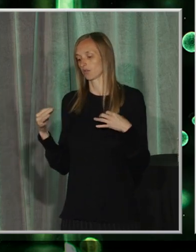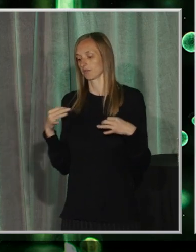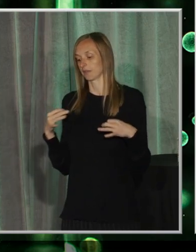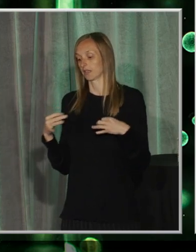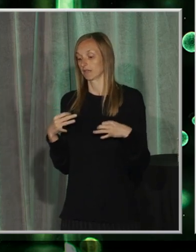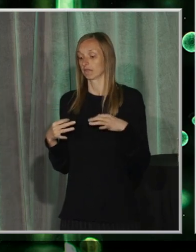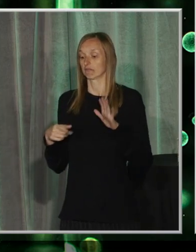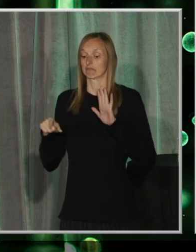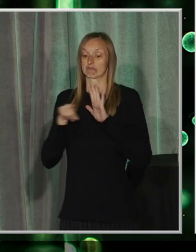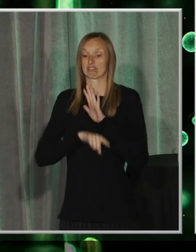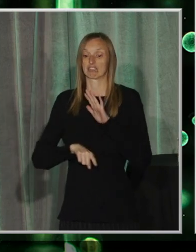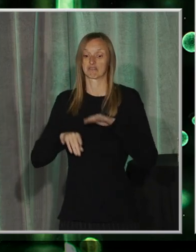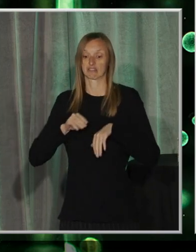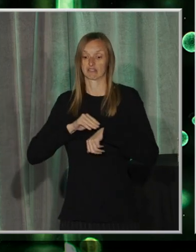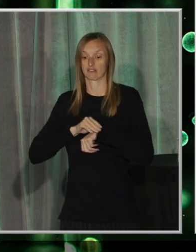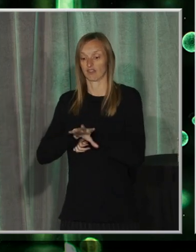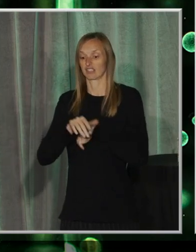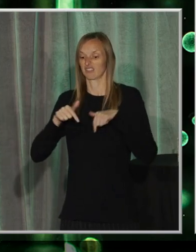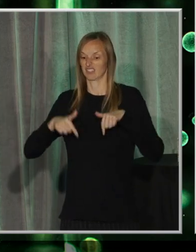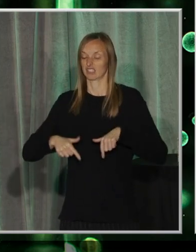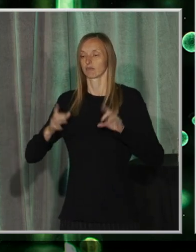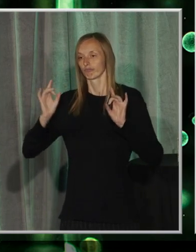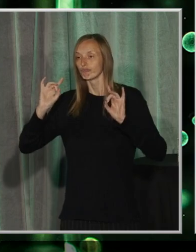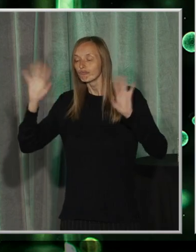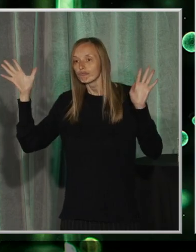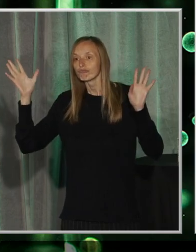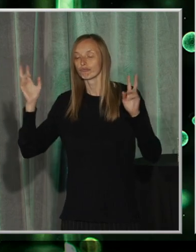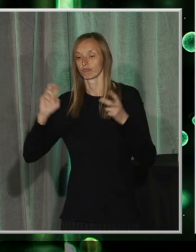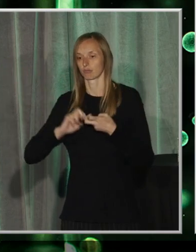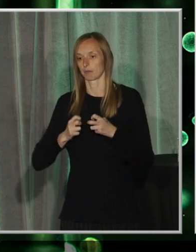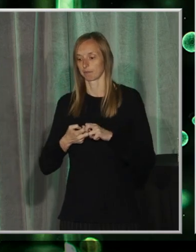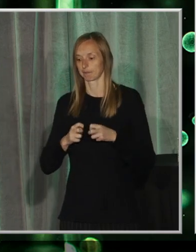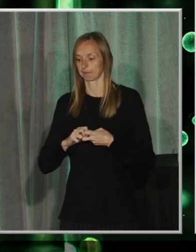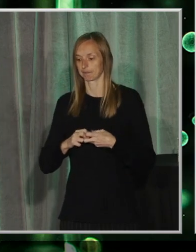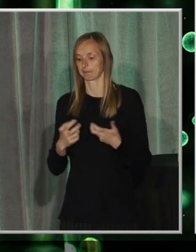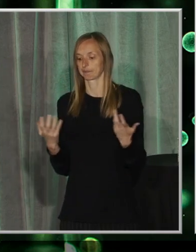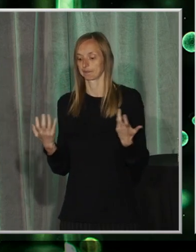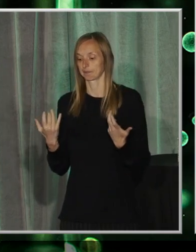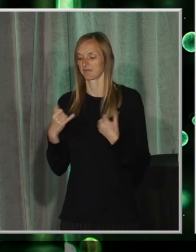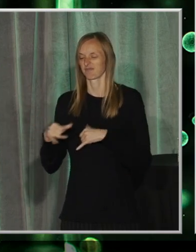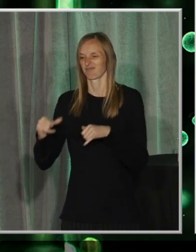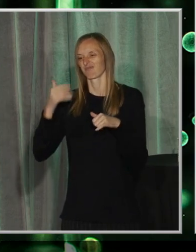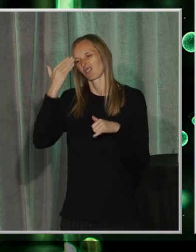some of the negative impacts of this wicked problem. As we all know,